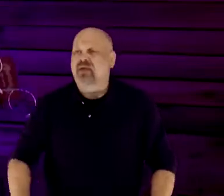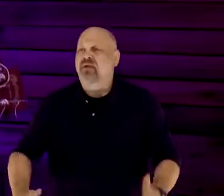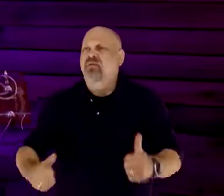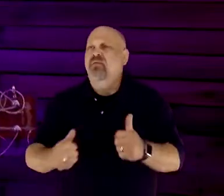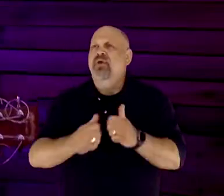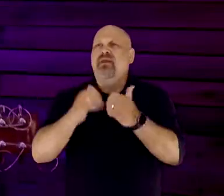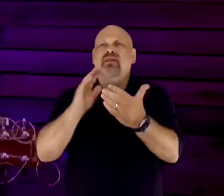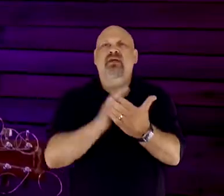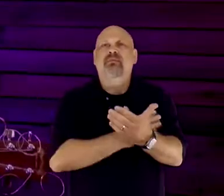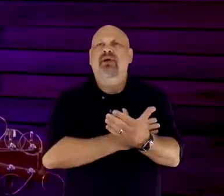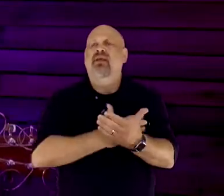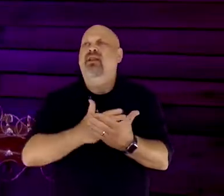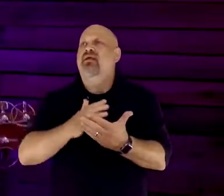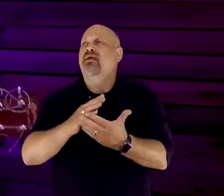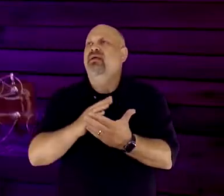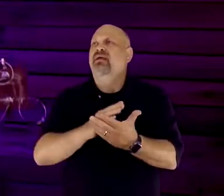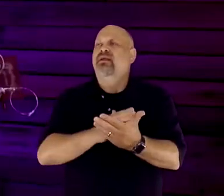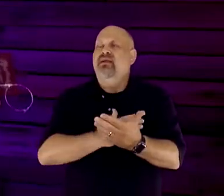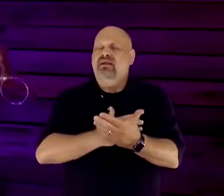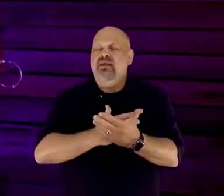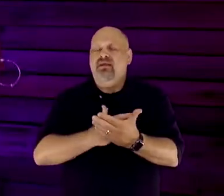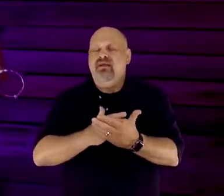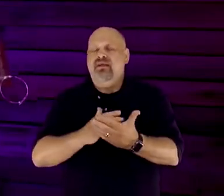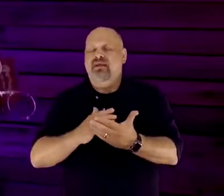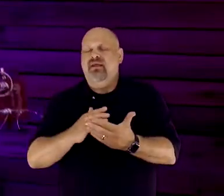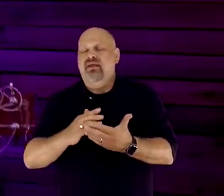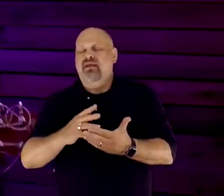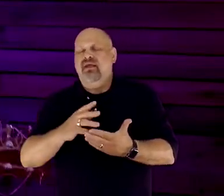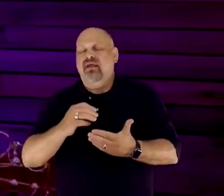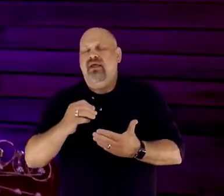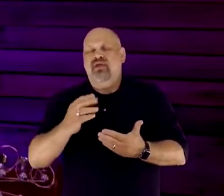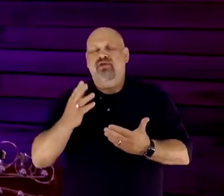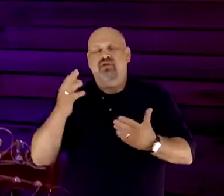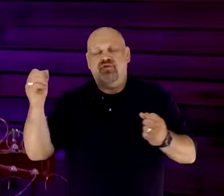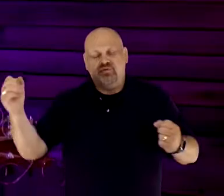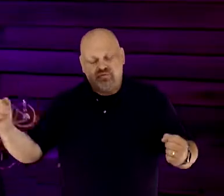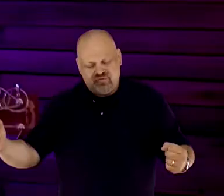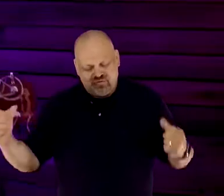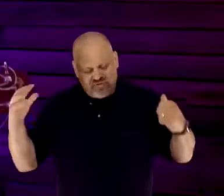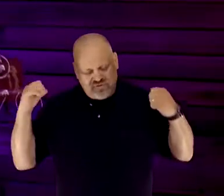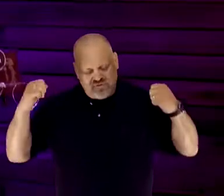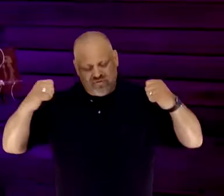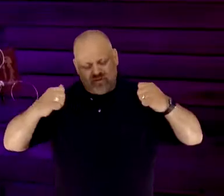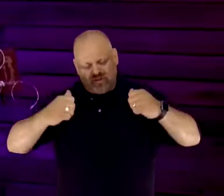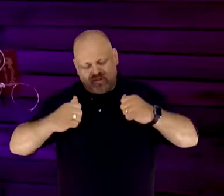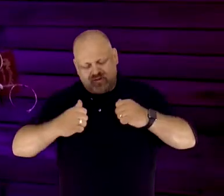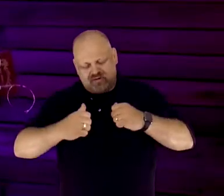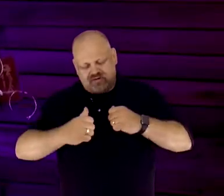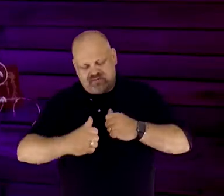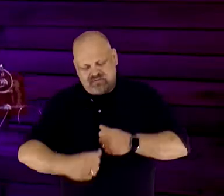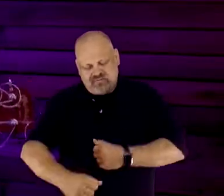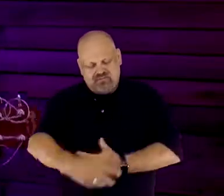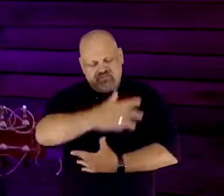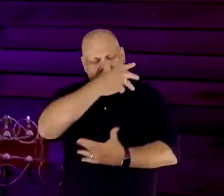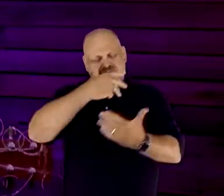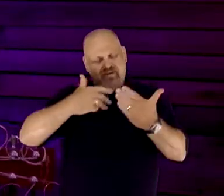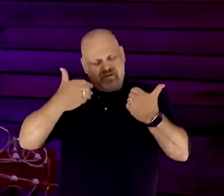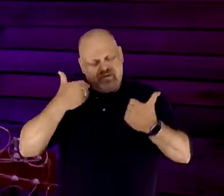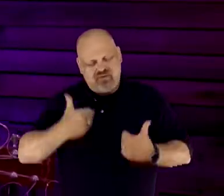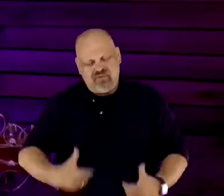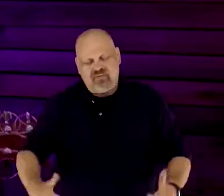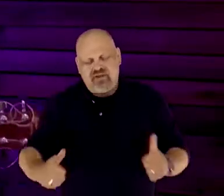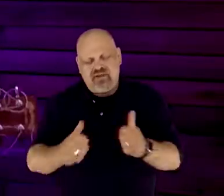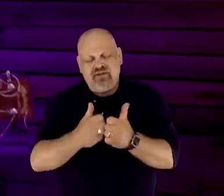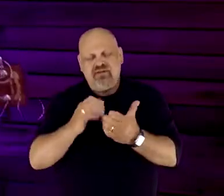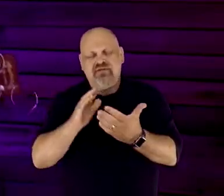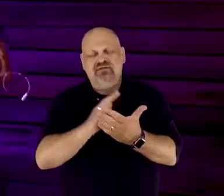with a melody, and you surround me with a